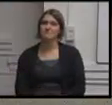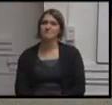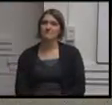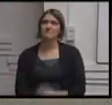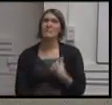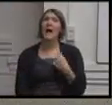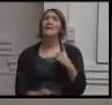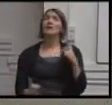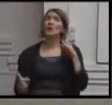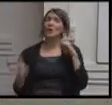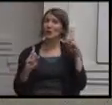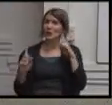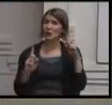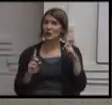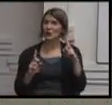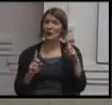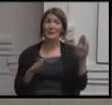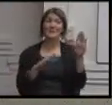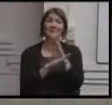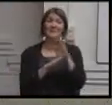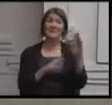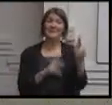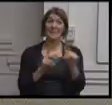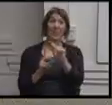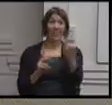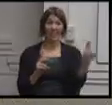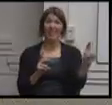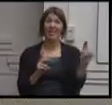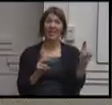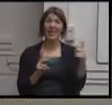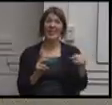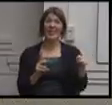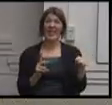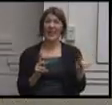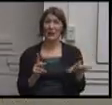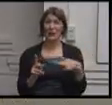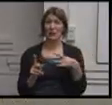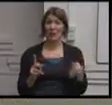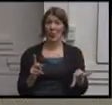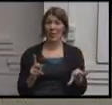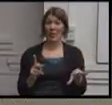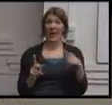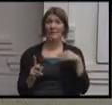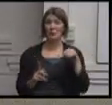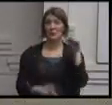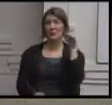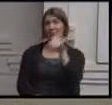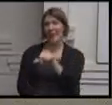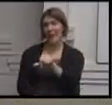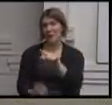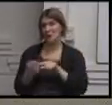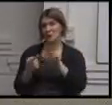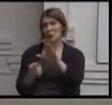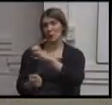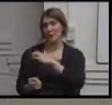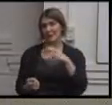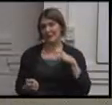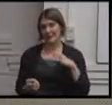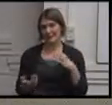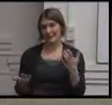I've heard from merchants downtown that, and a lot of them don't like it because they have to pay into it.